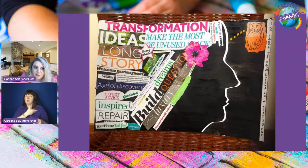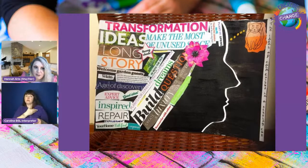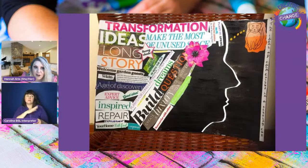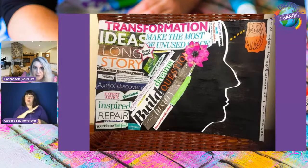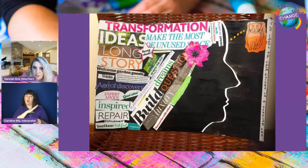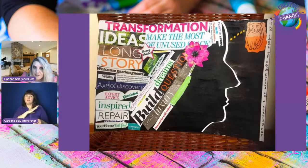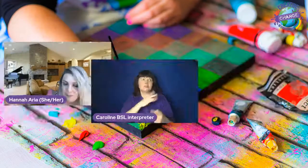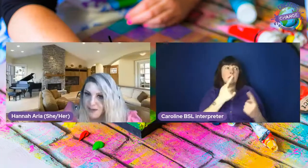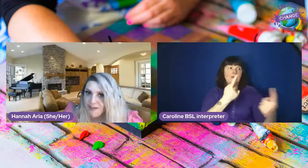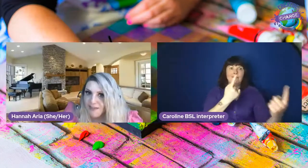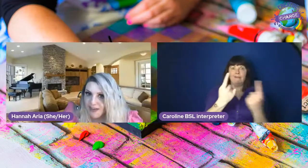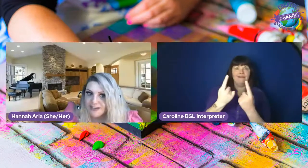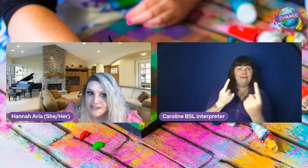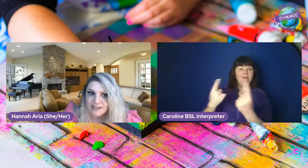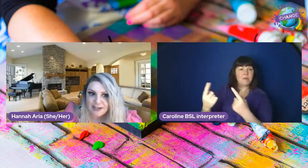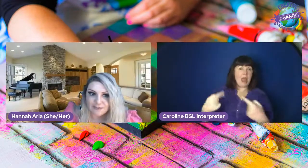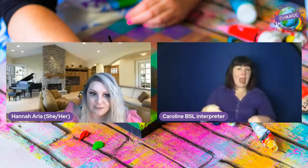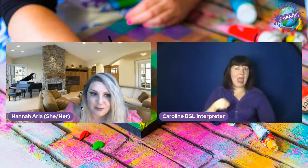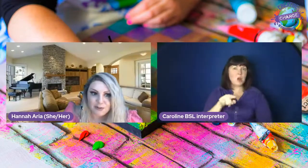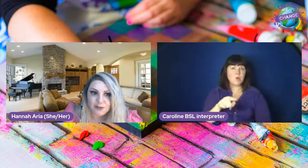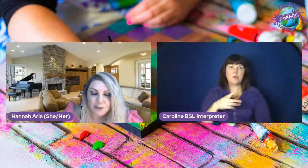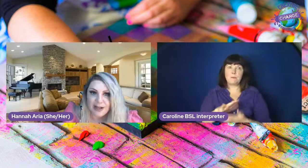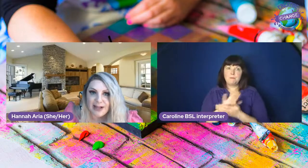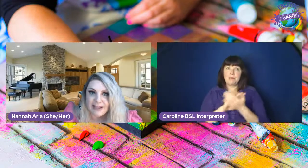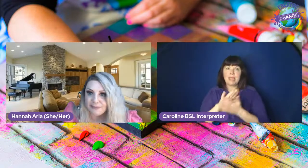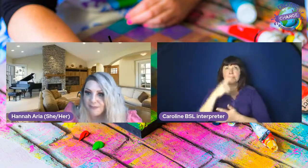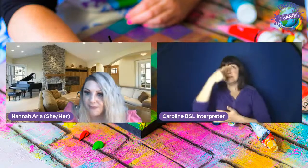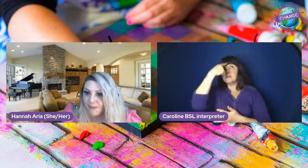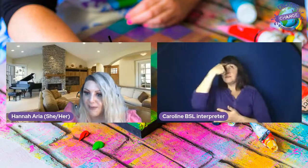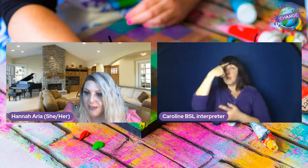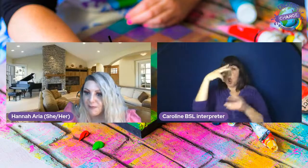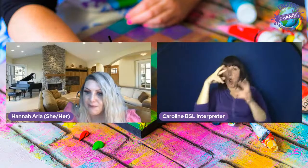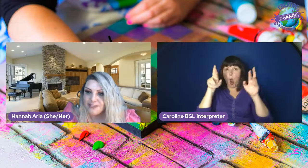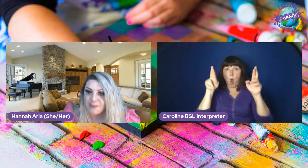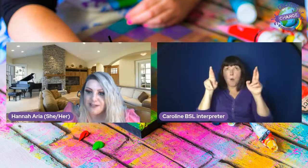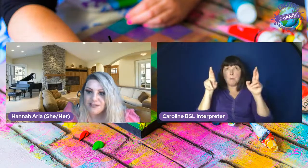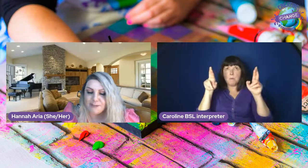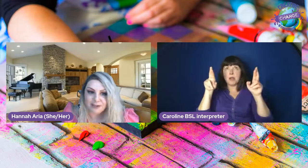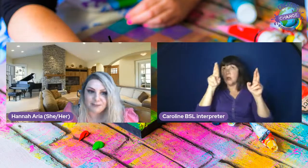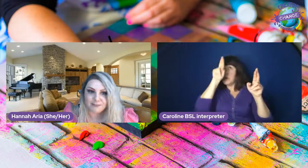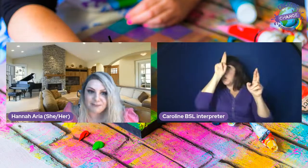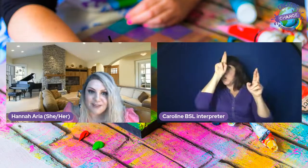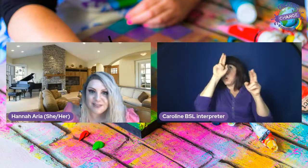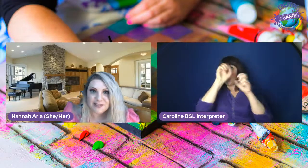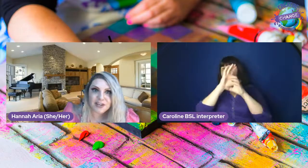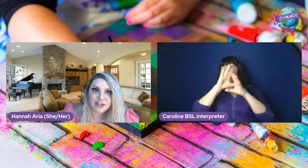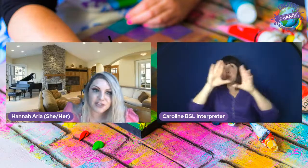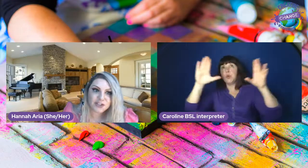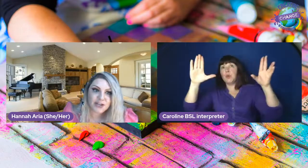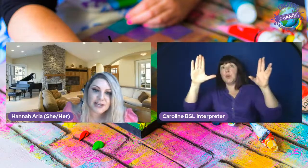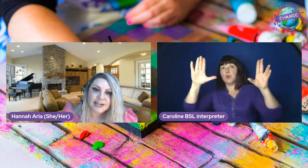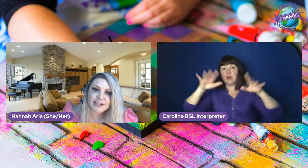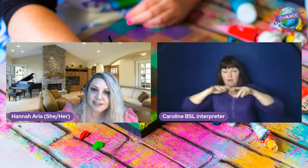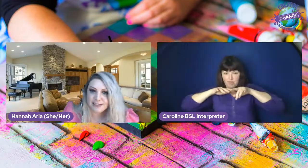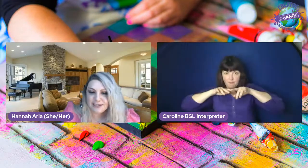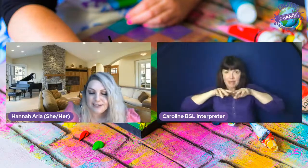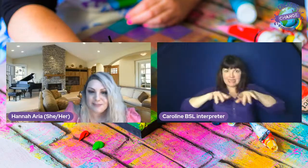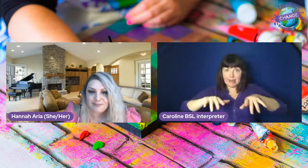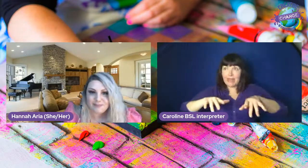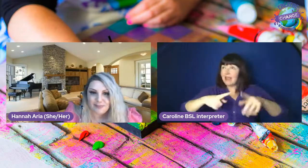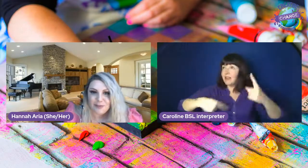So hope is a big thing, isn't it? We're on our way out of this pandemic and the sun is